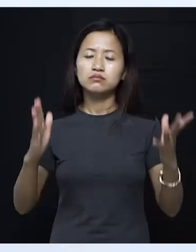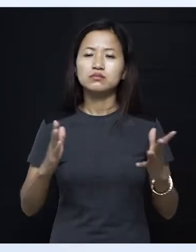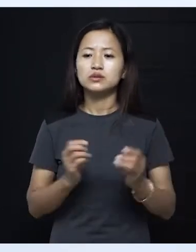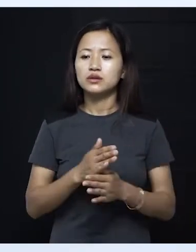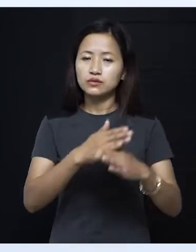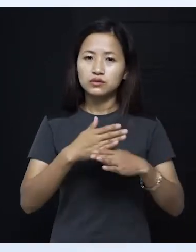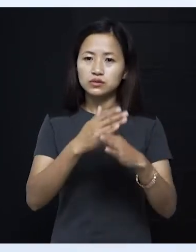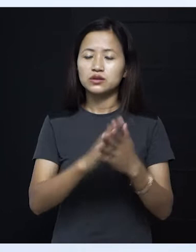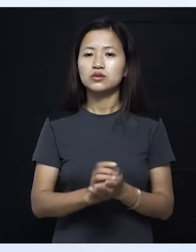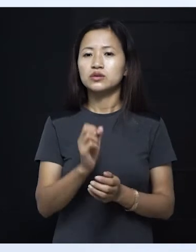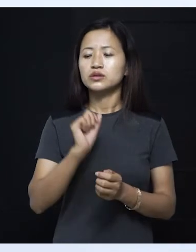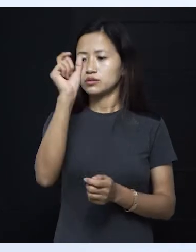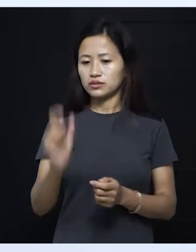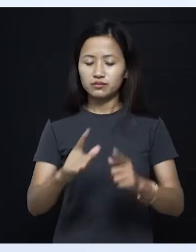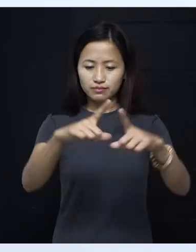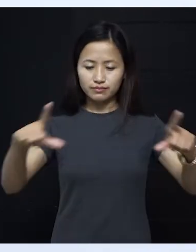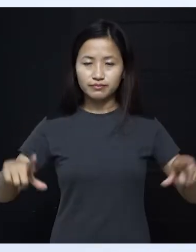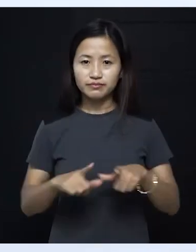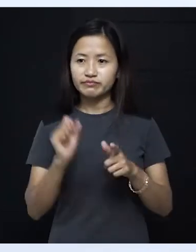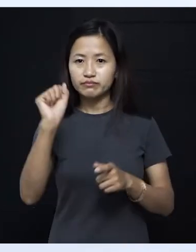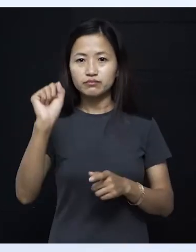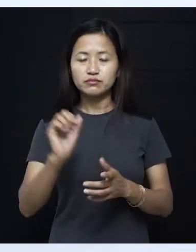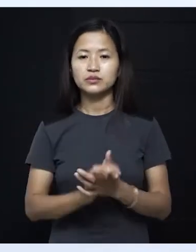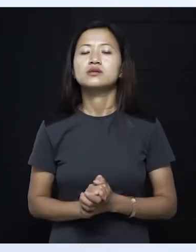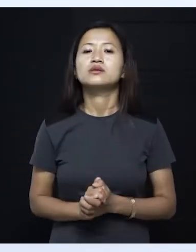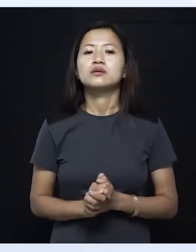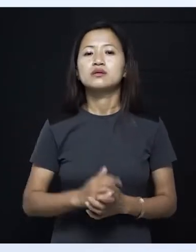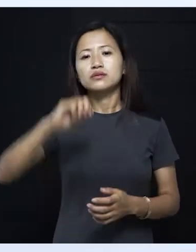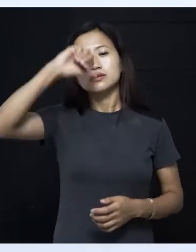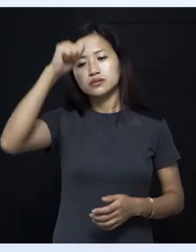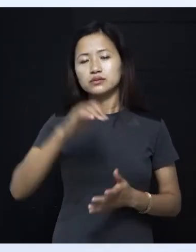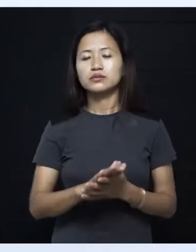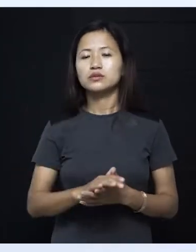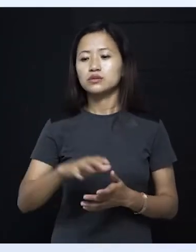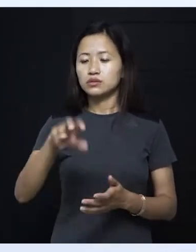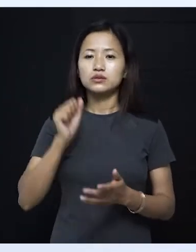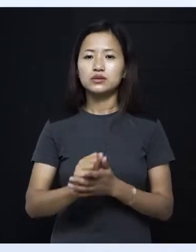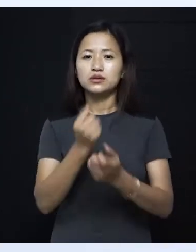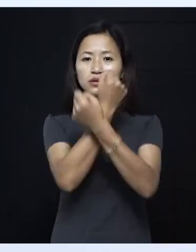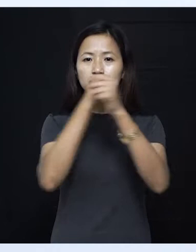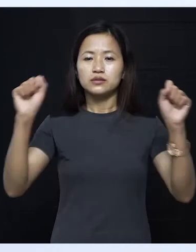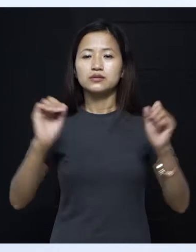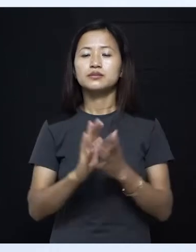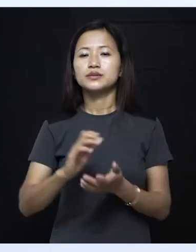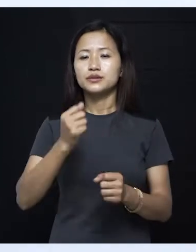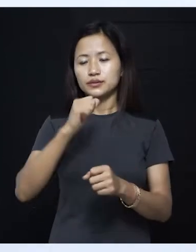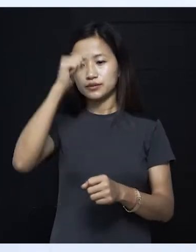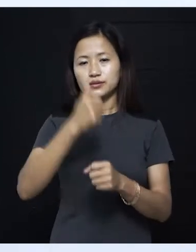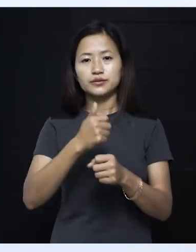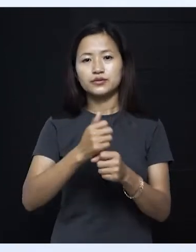with the landlord, isn't it? And so because of this, after India got her independence, the Indian government,